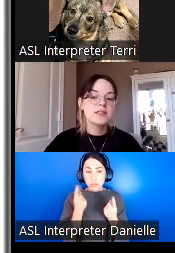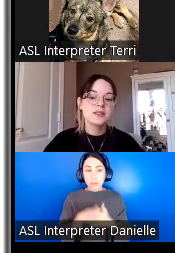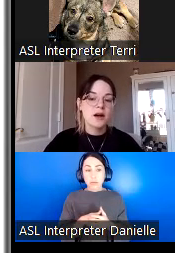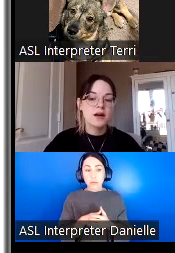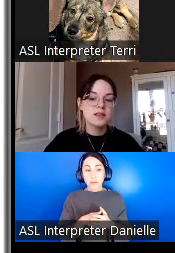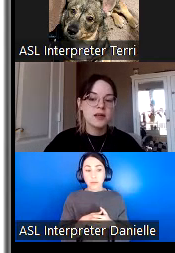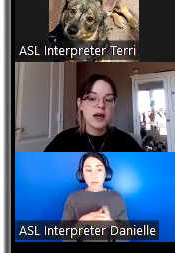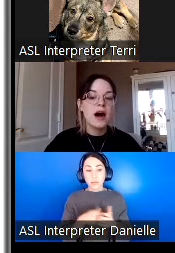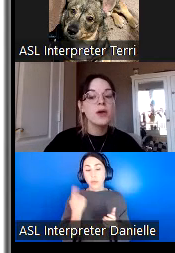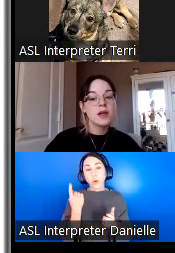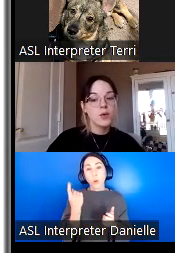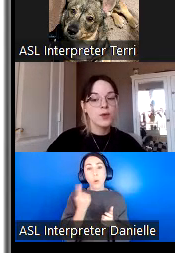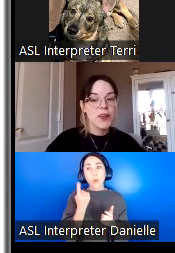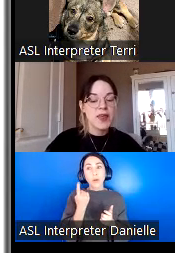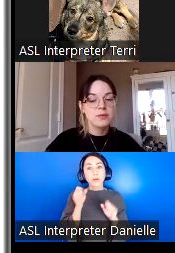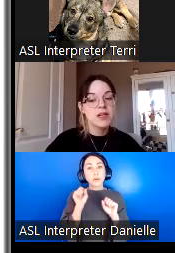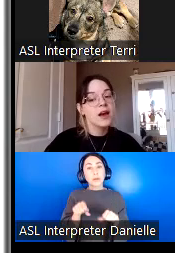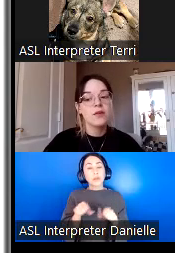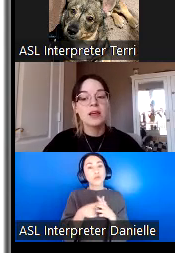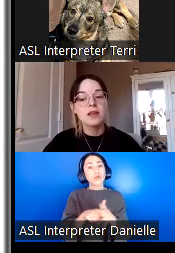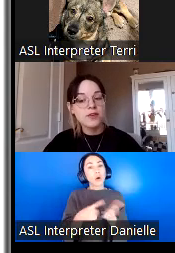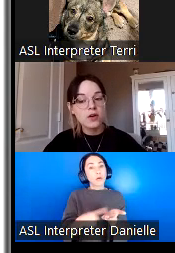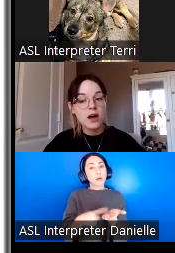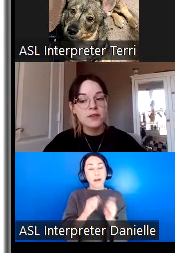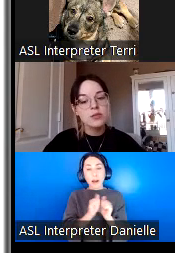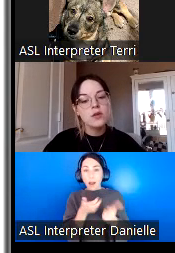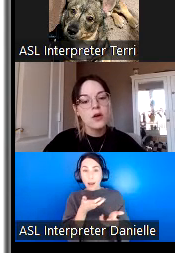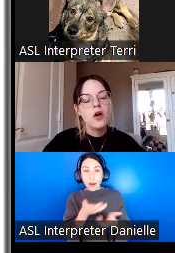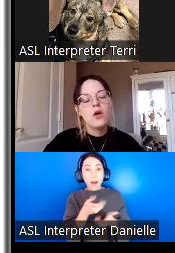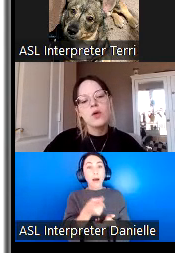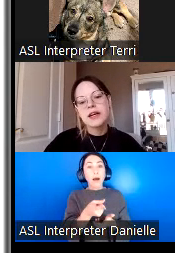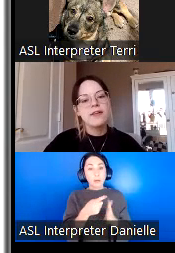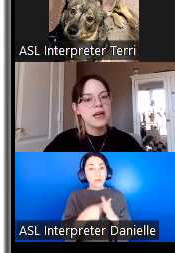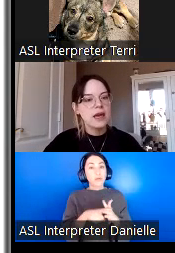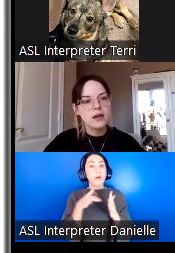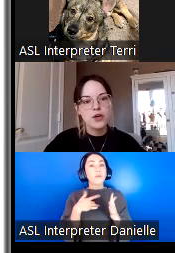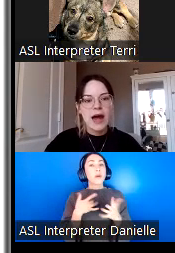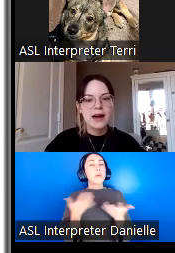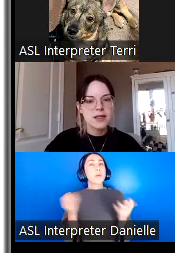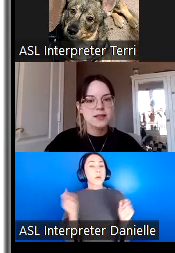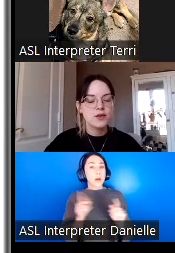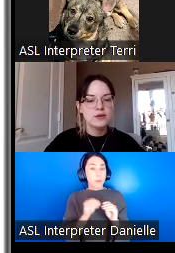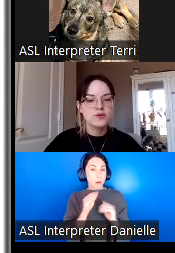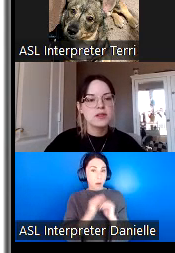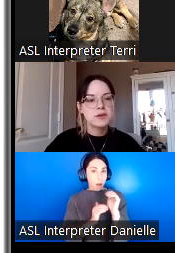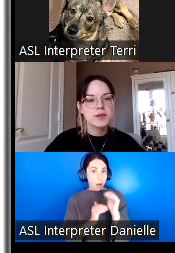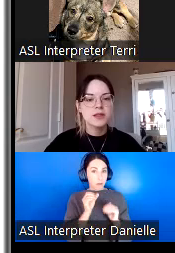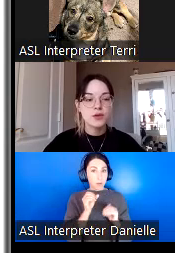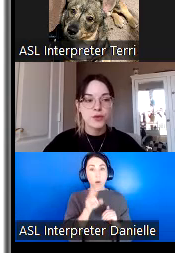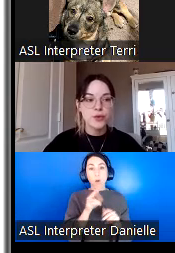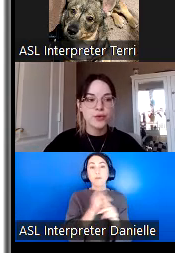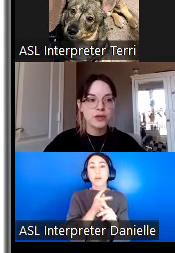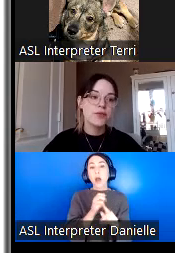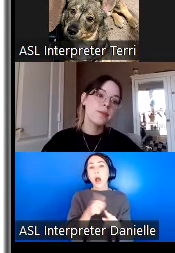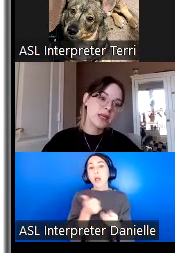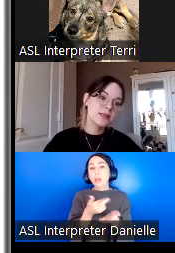can always discuss how we can work with them to either make them feel comfortable or navigate, accessing those